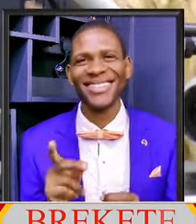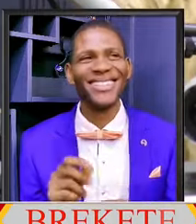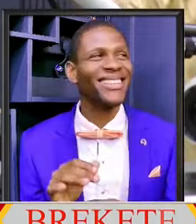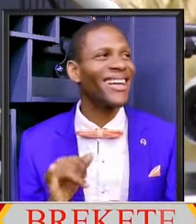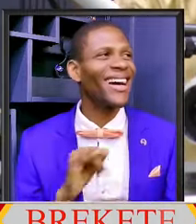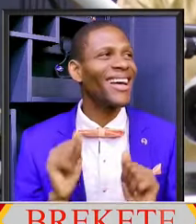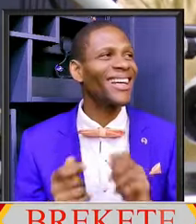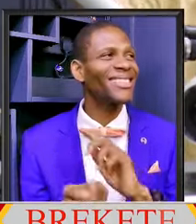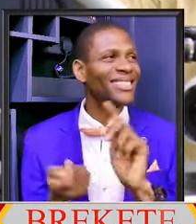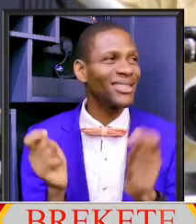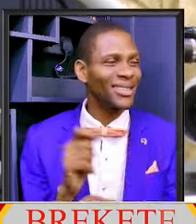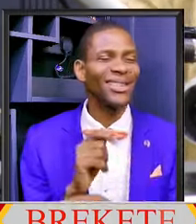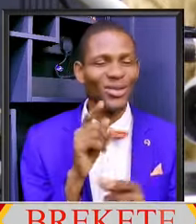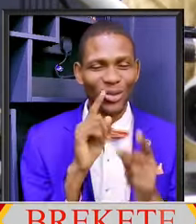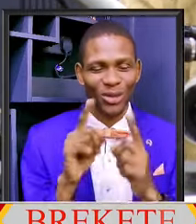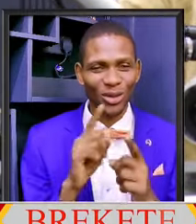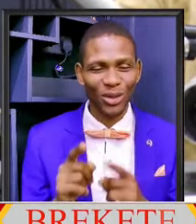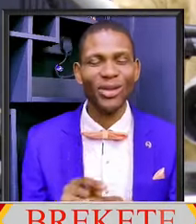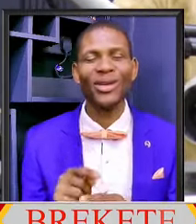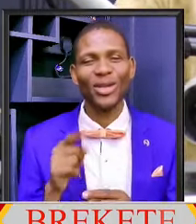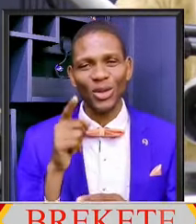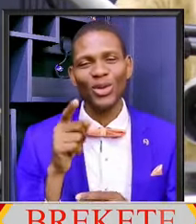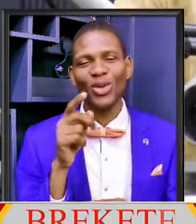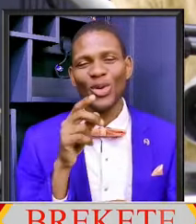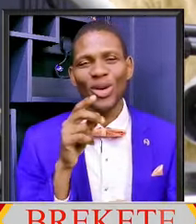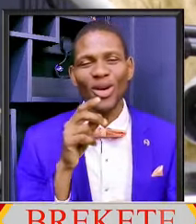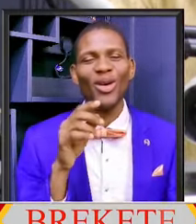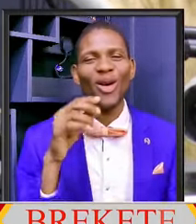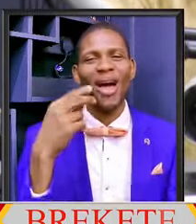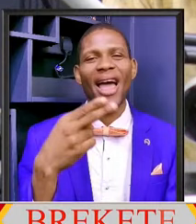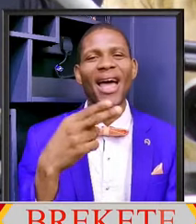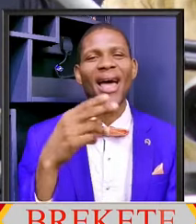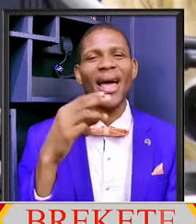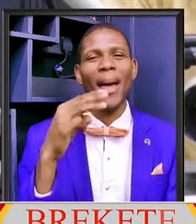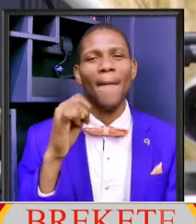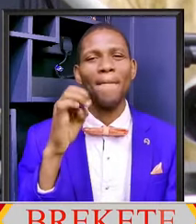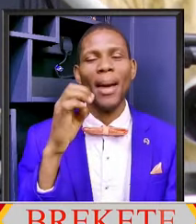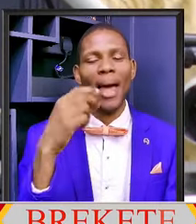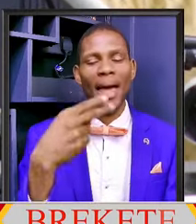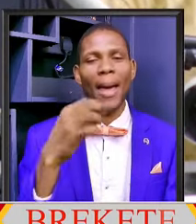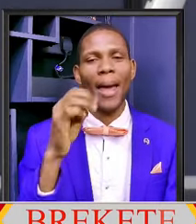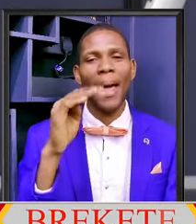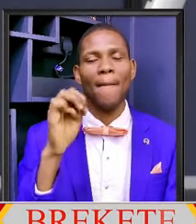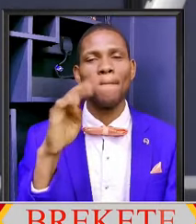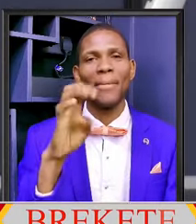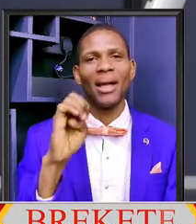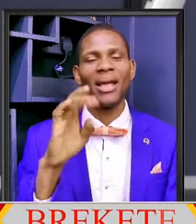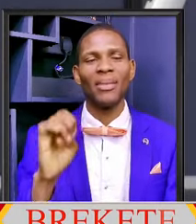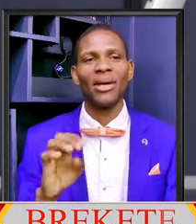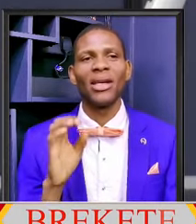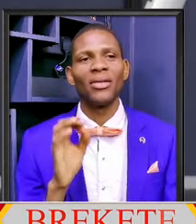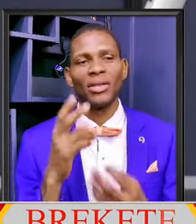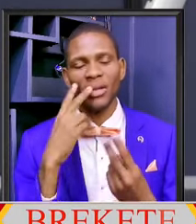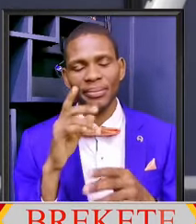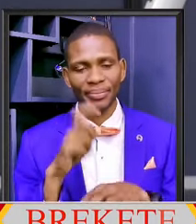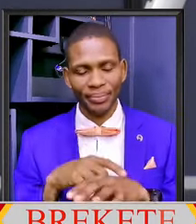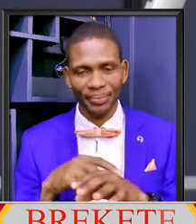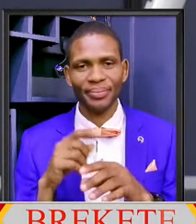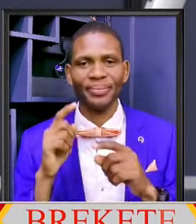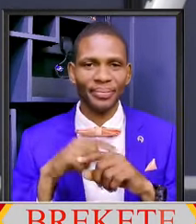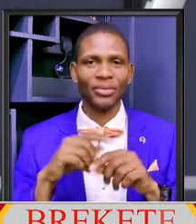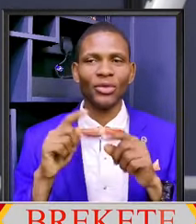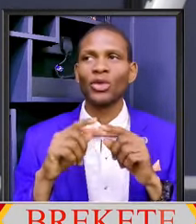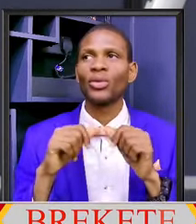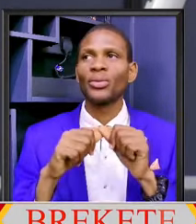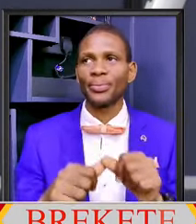I can change talk. When I hembe lembe. My brothers, my sisters, if when I look down and I see the time, don't they